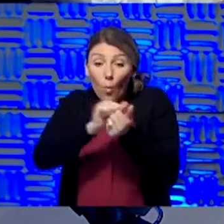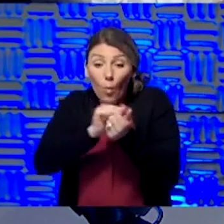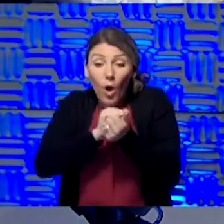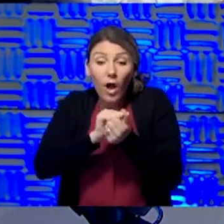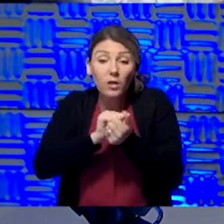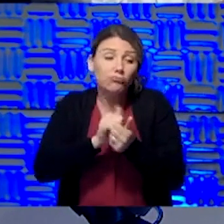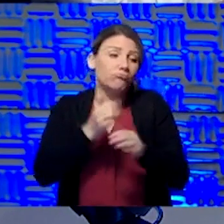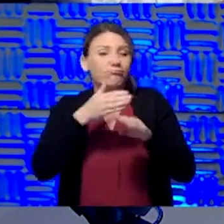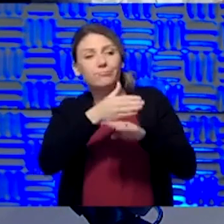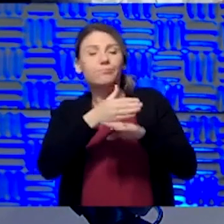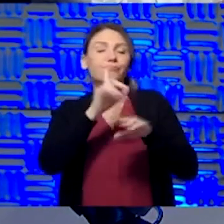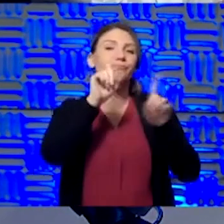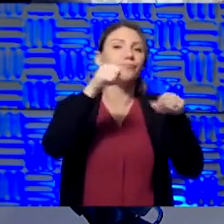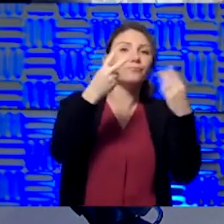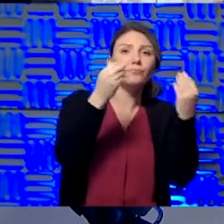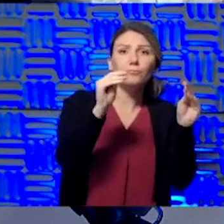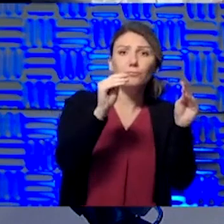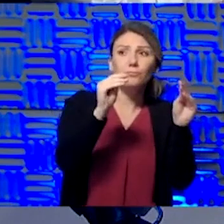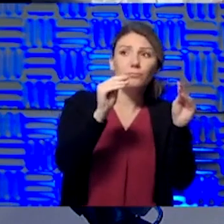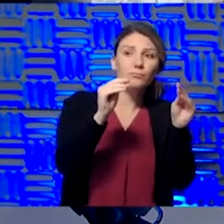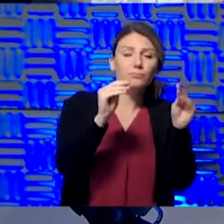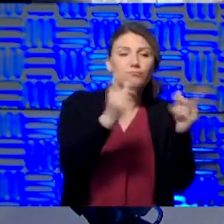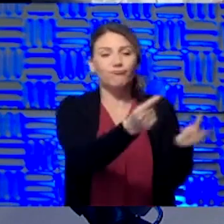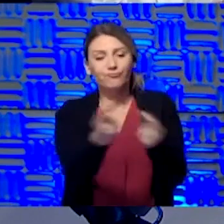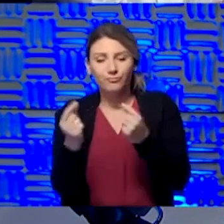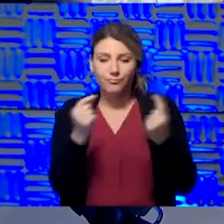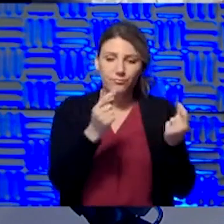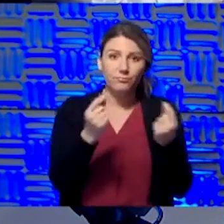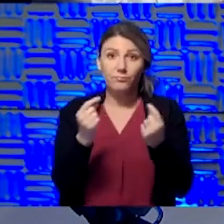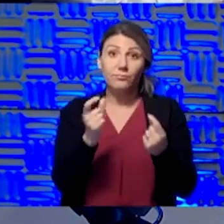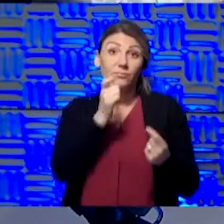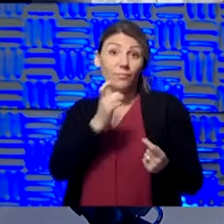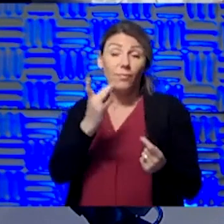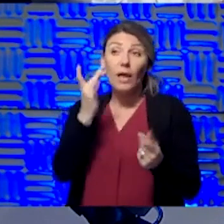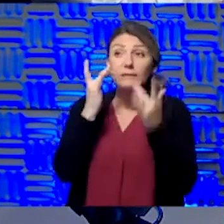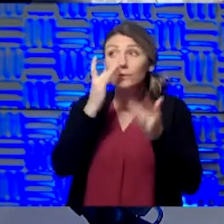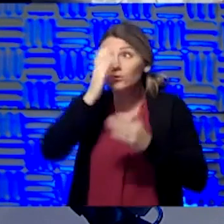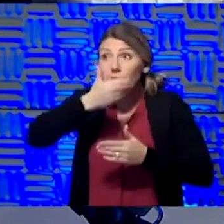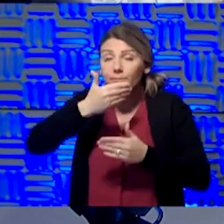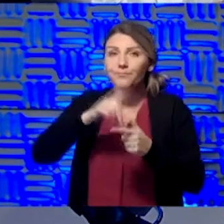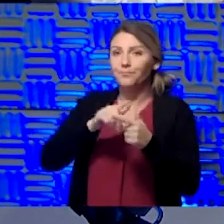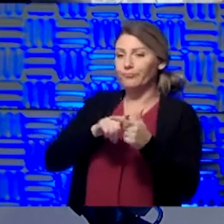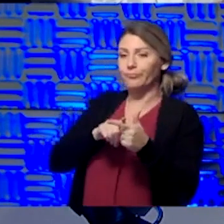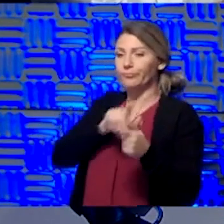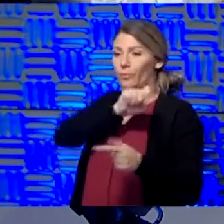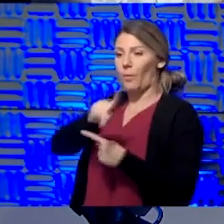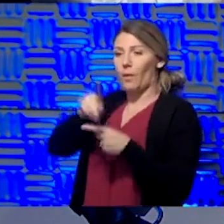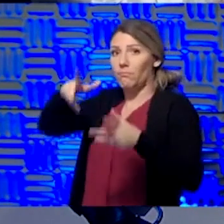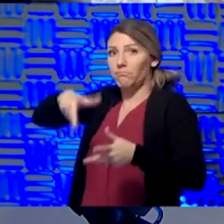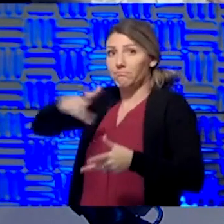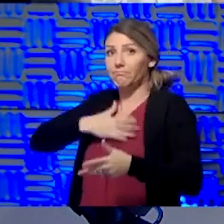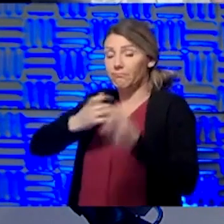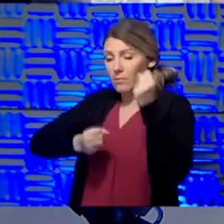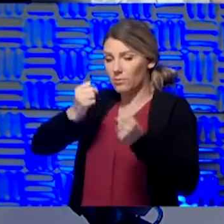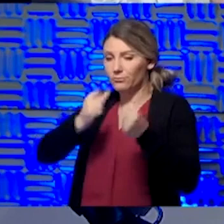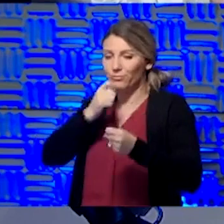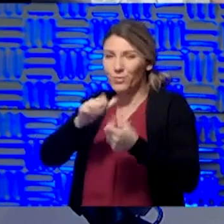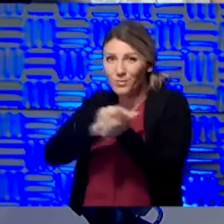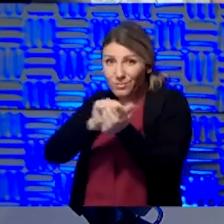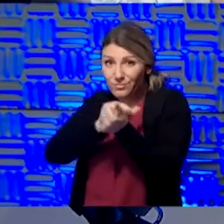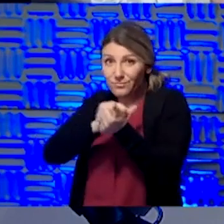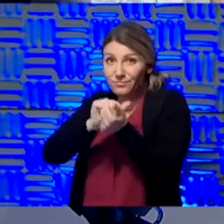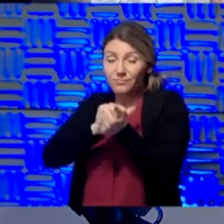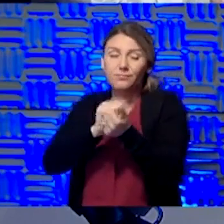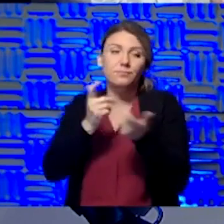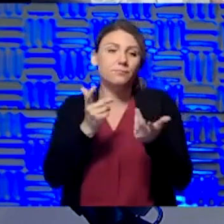it out to the store, do everything I'm supposed to do, not touch it, that kind of thing, come back and just leave it in my car, don't wash it between the next time I use it, how much